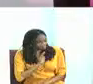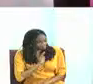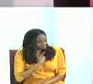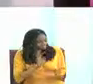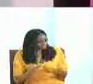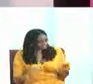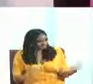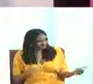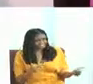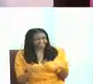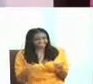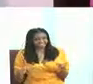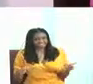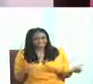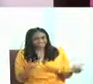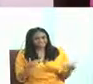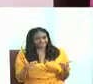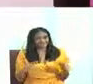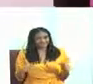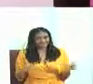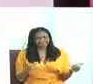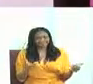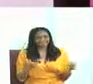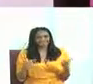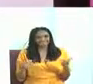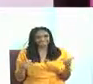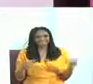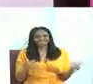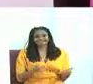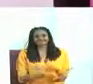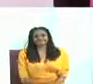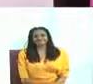You know what I mean? I'm just saying.